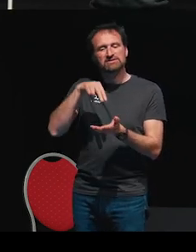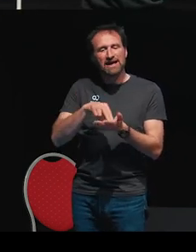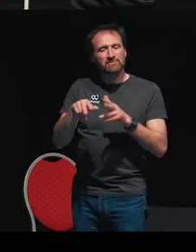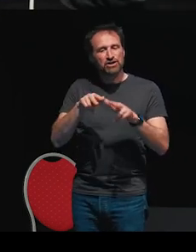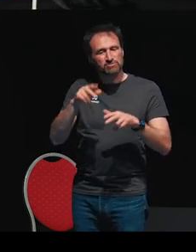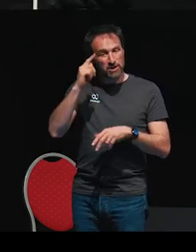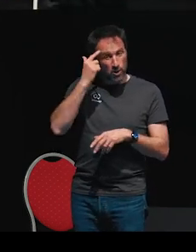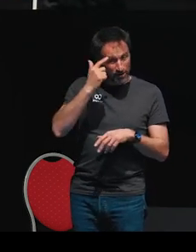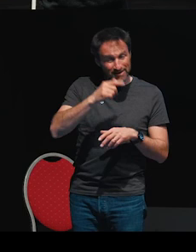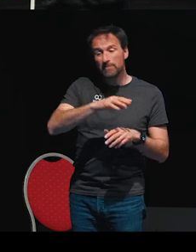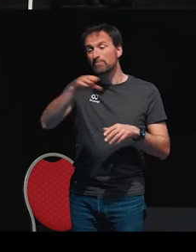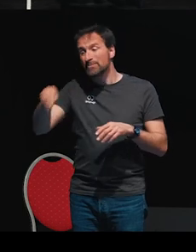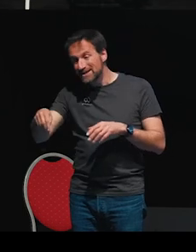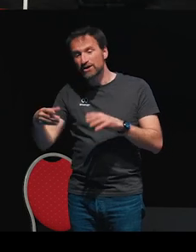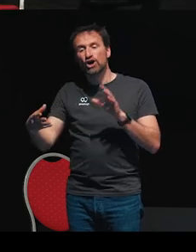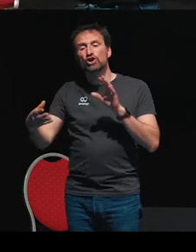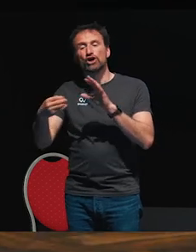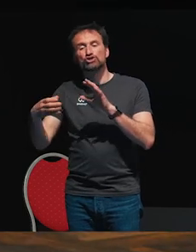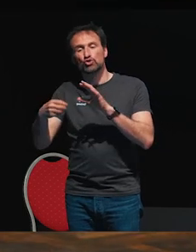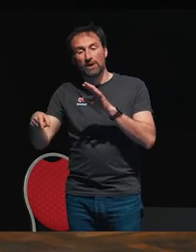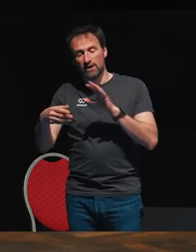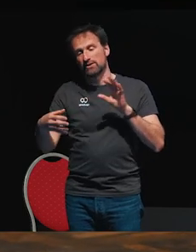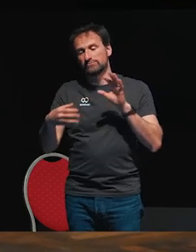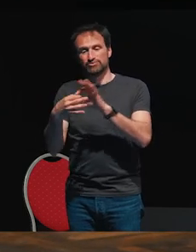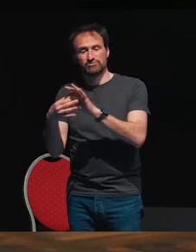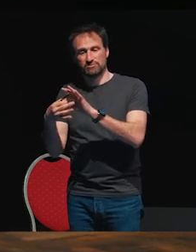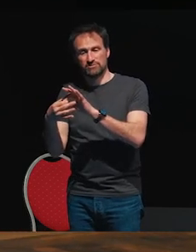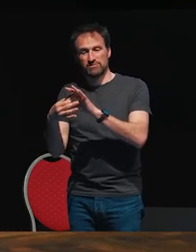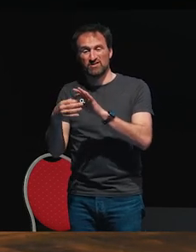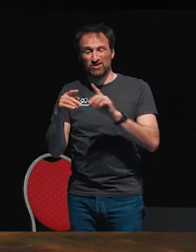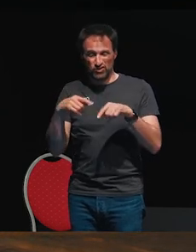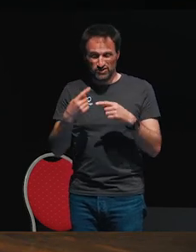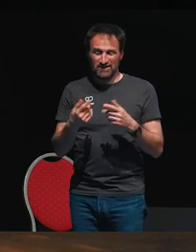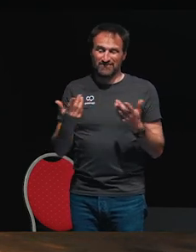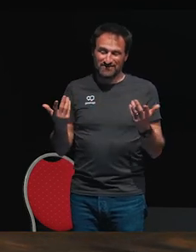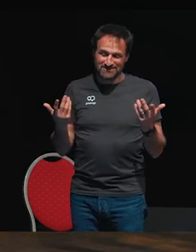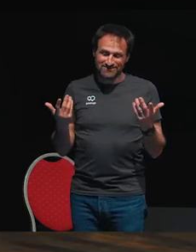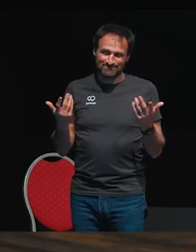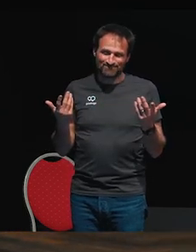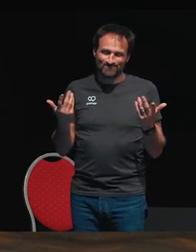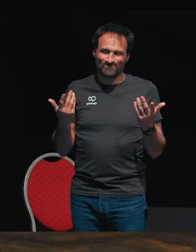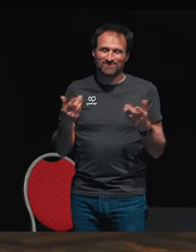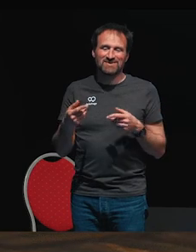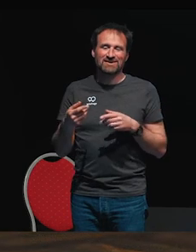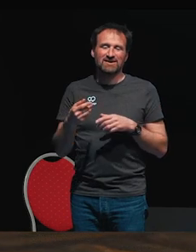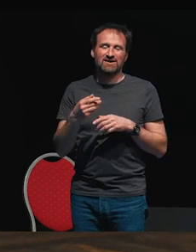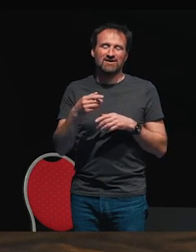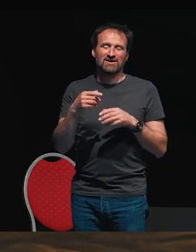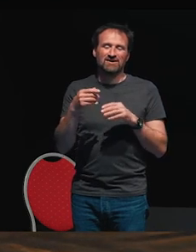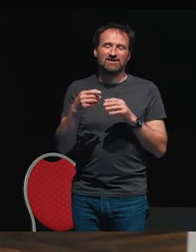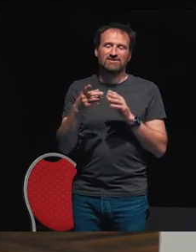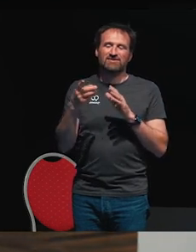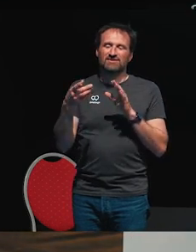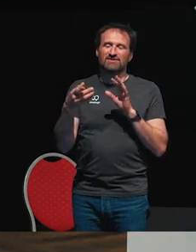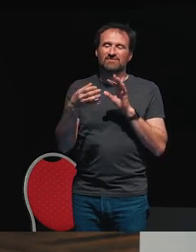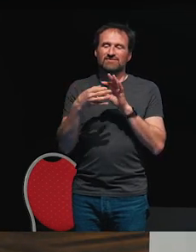consumers. And this creates a tight coupling. And it also makes it harder for your UI team to develop